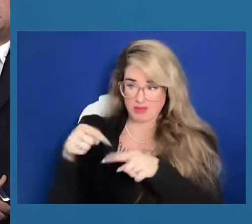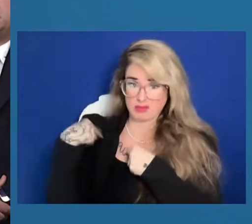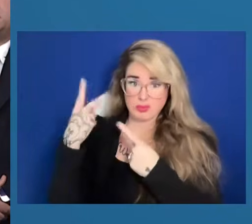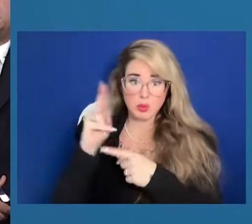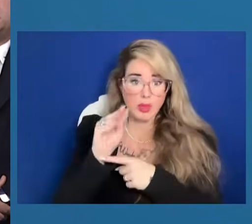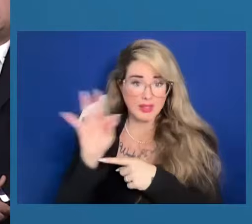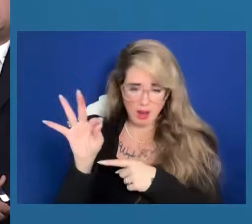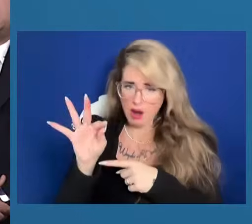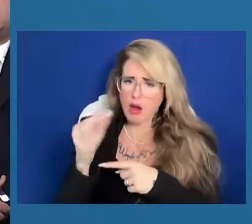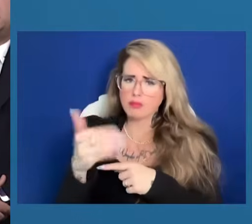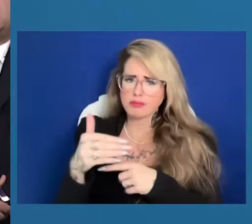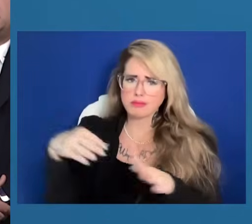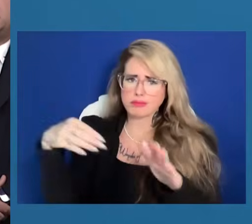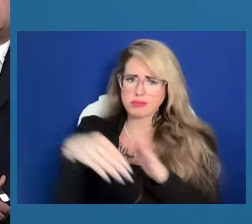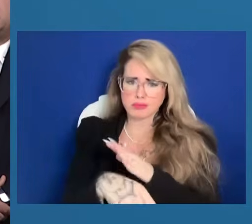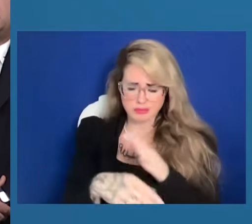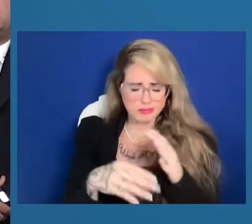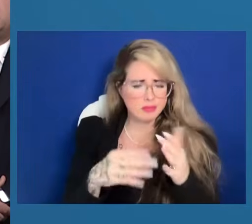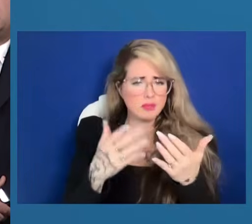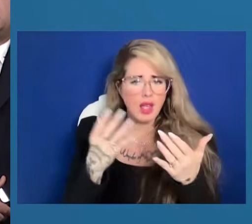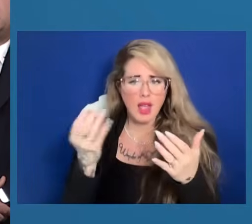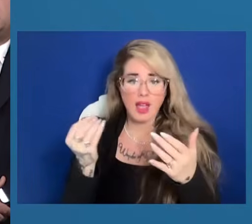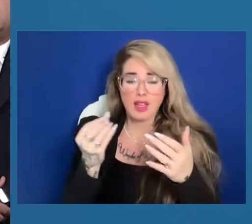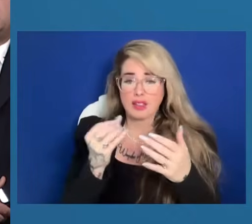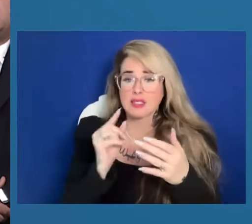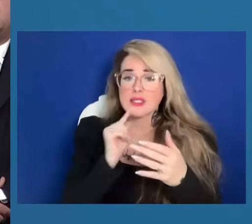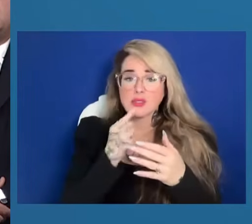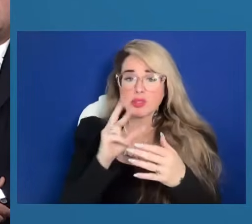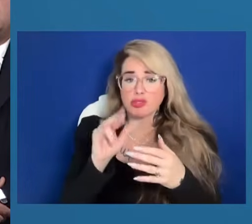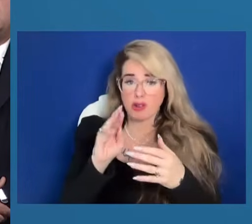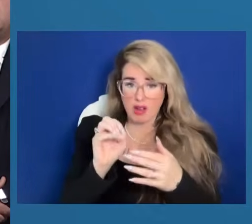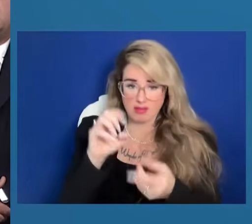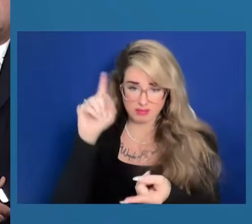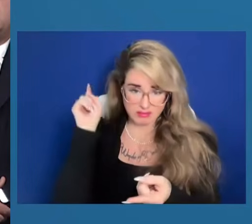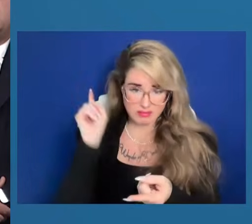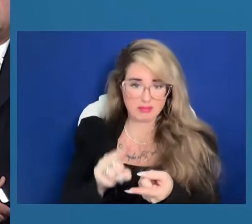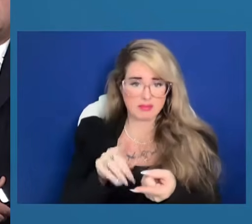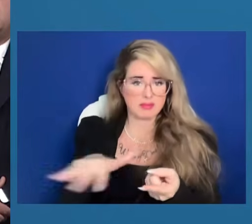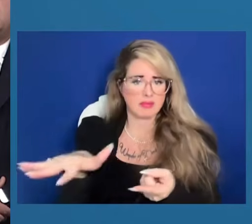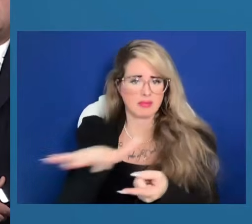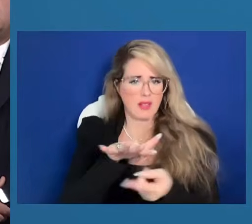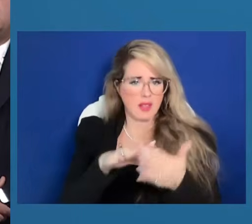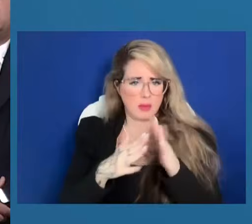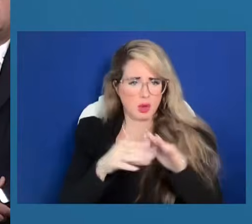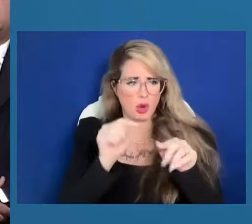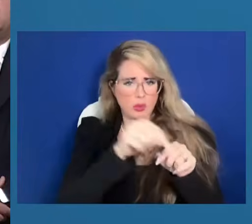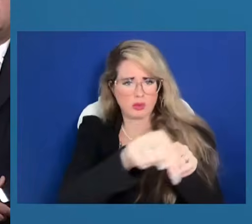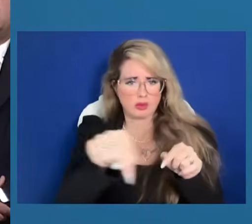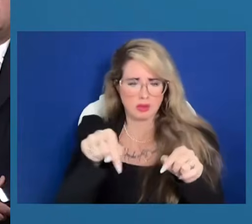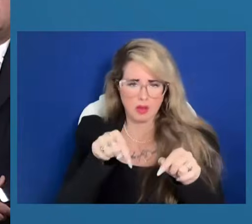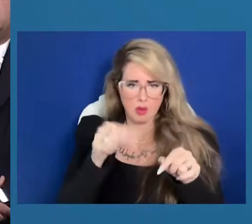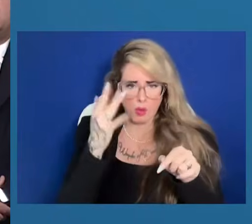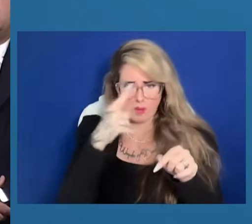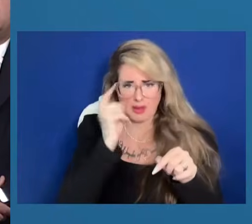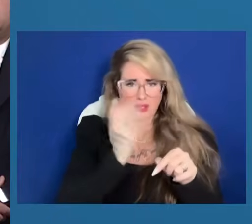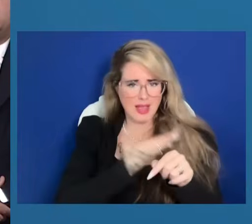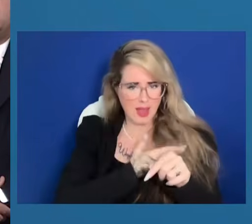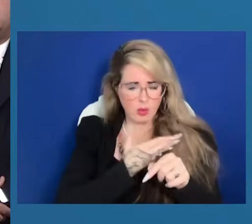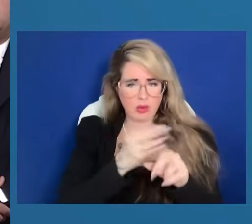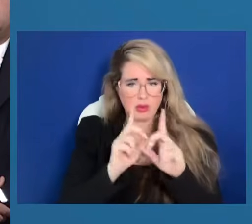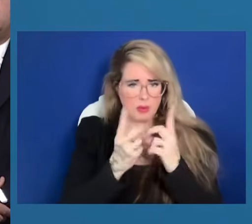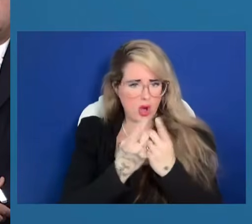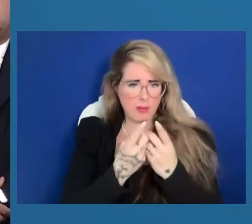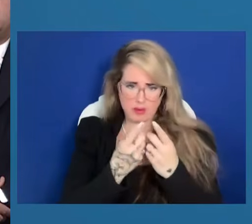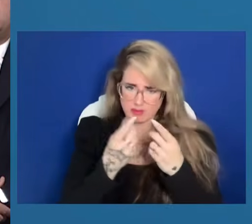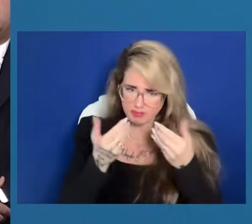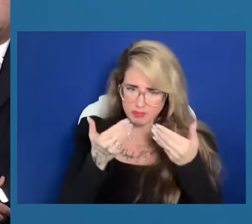Major crime down in all 5 boroughs. That is the direct result of this department doing the work that we are tasked with,